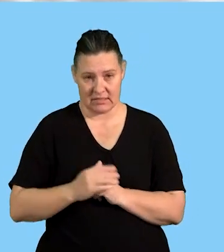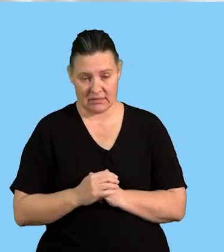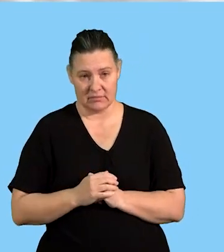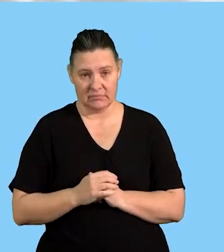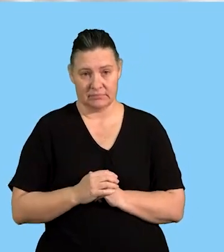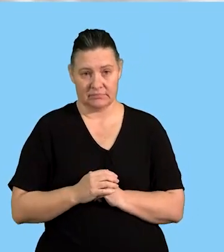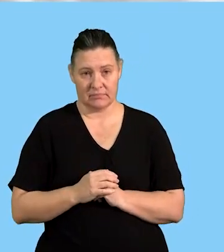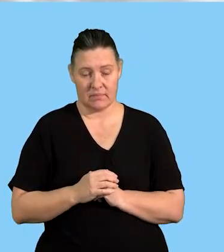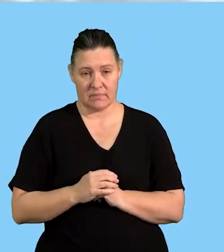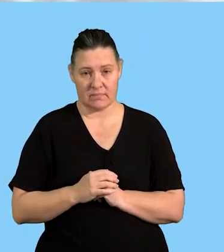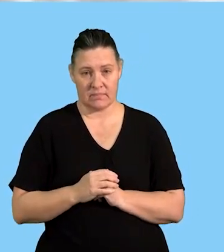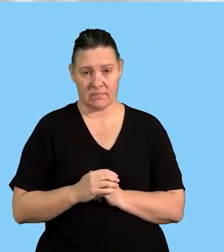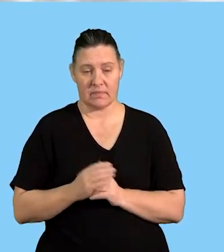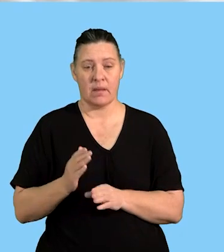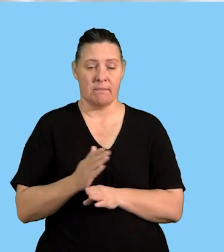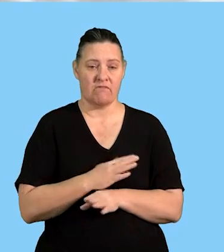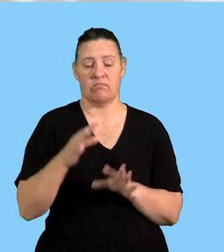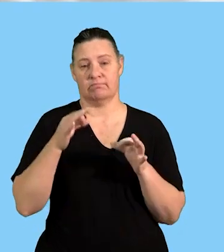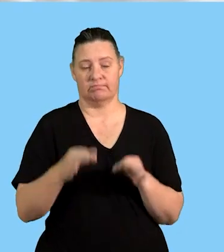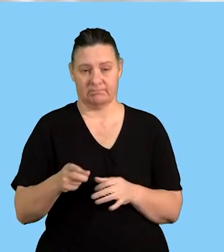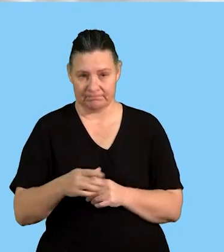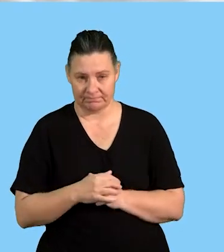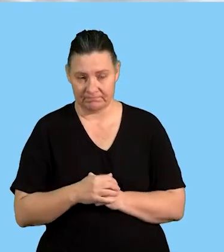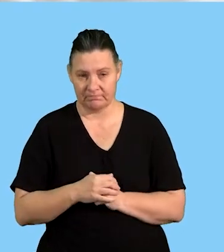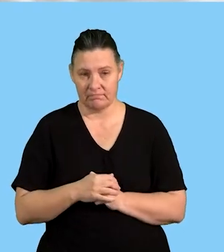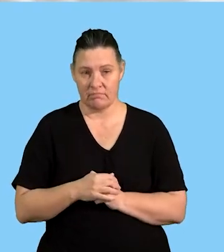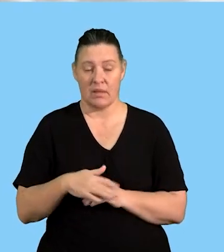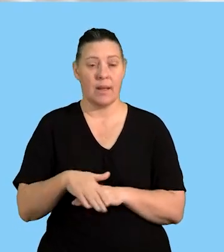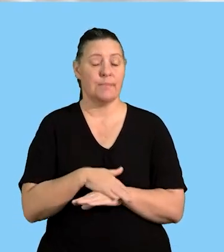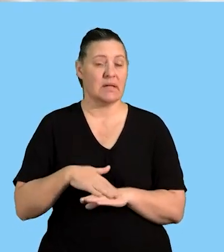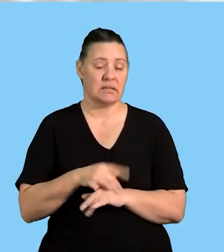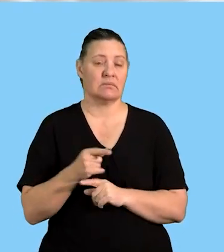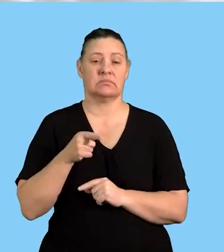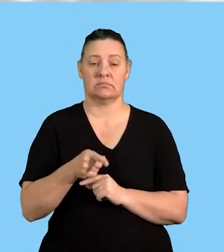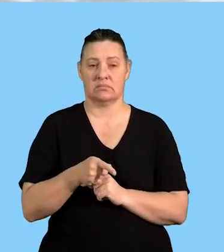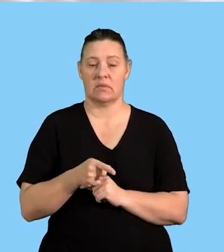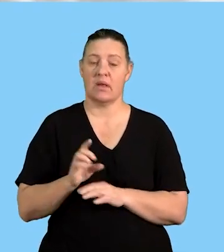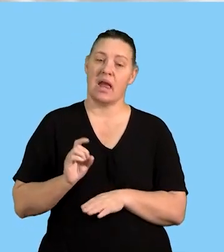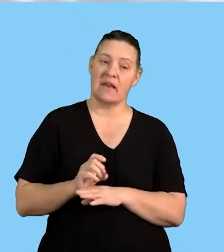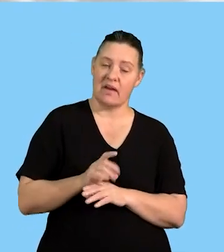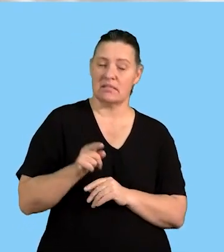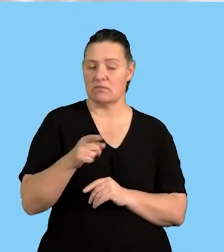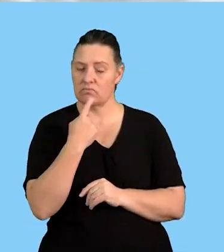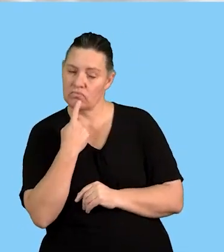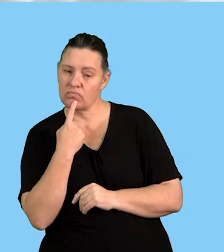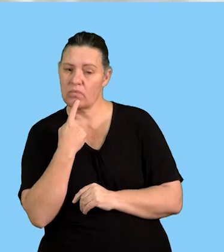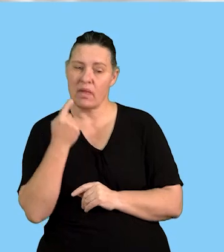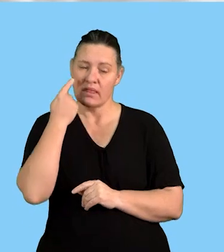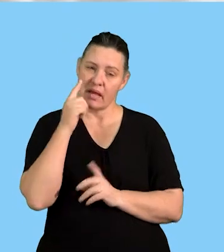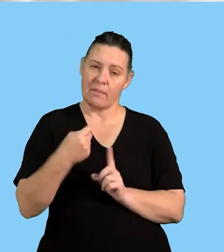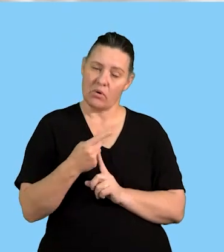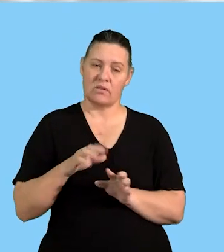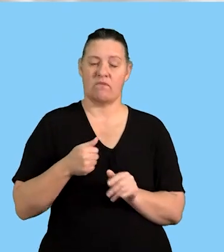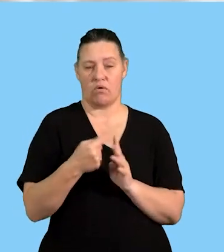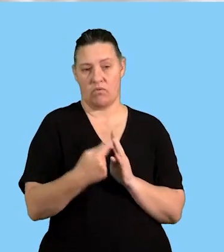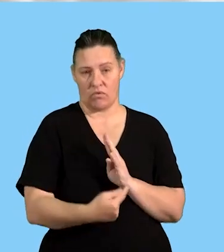to consider before making an investment decision. So basically this would be giving advice to John to say also think about the following.